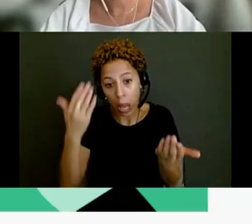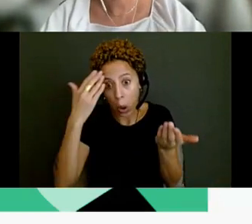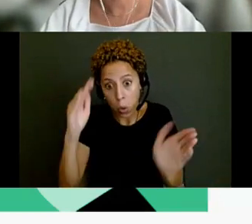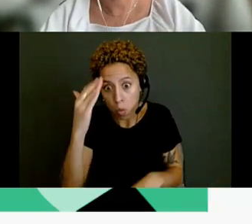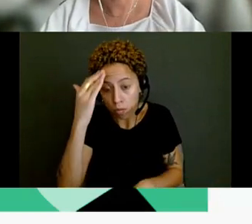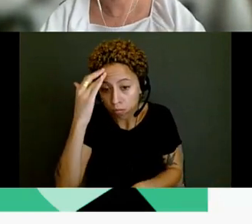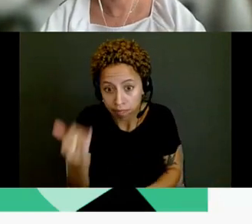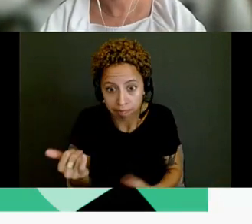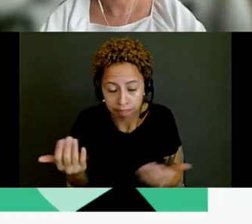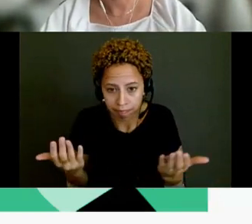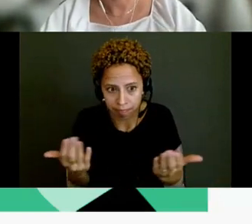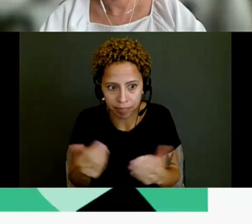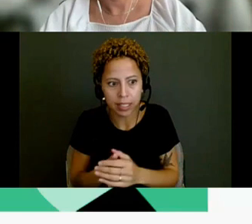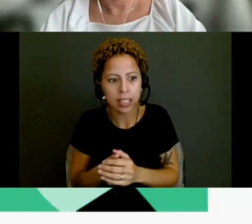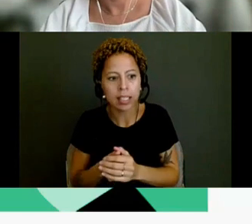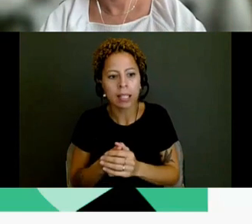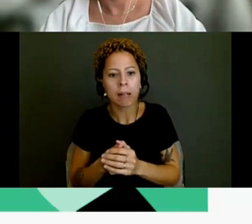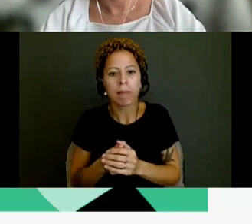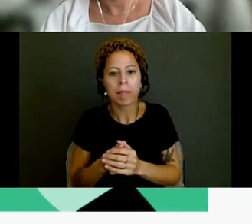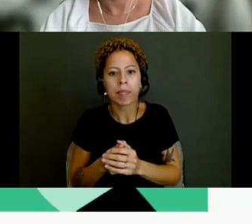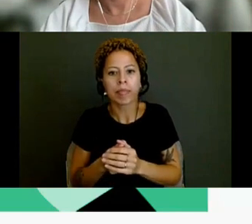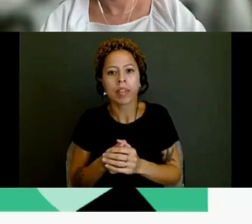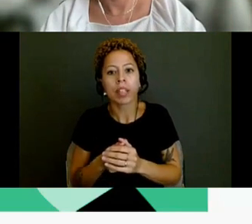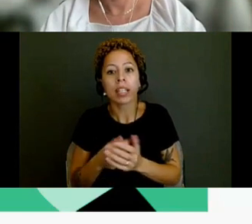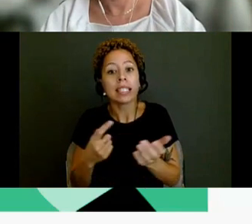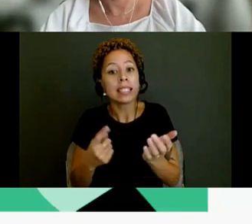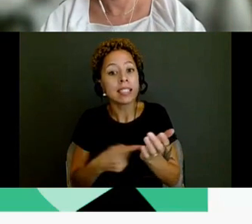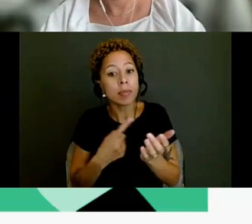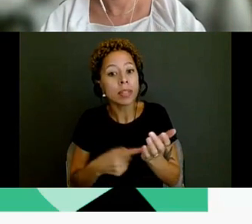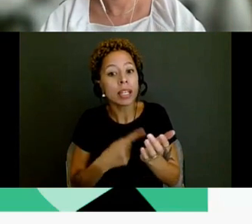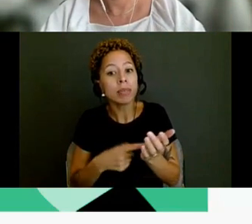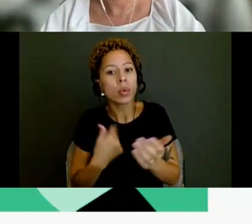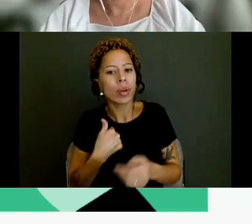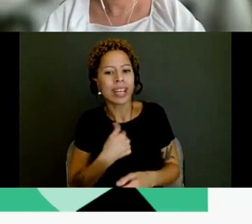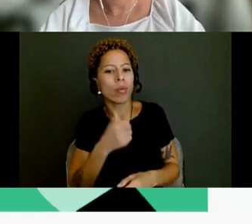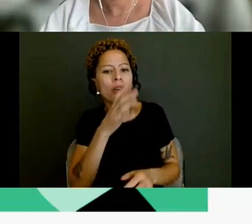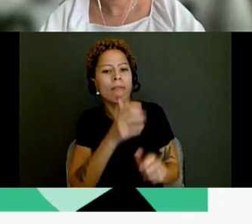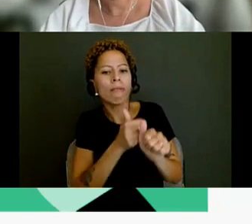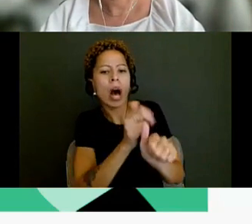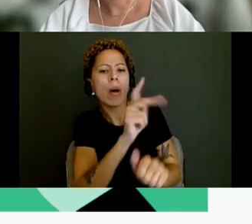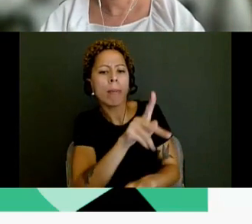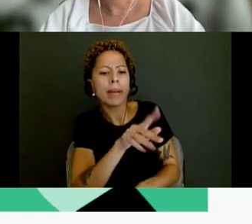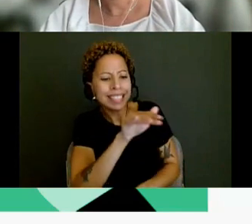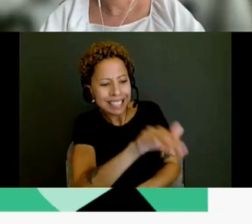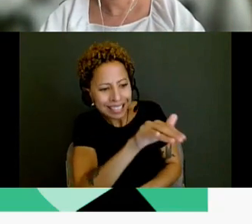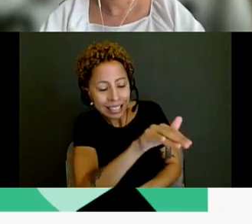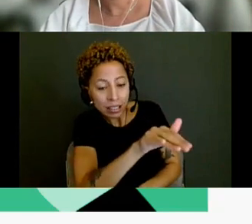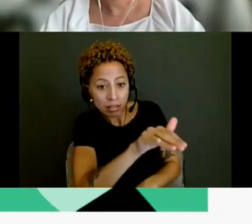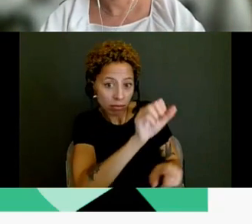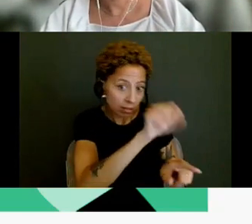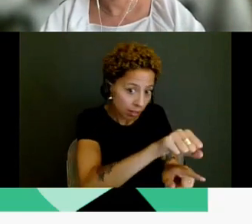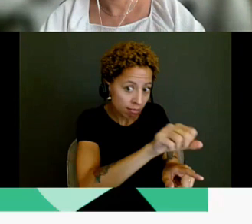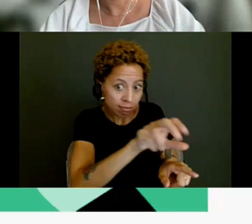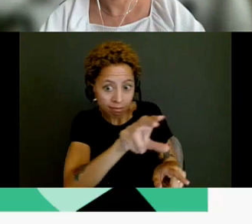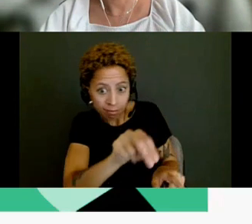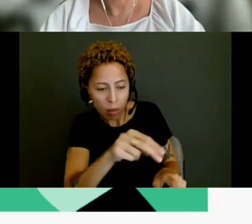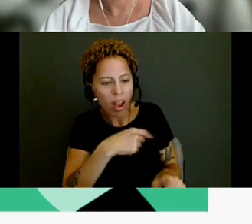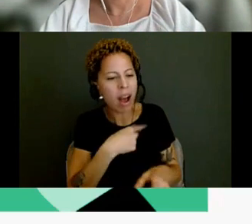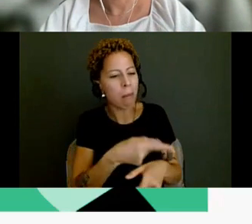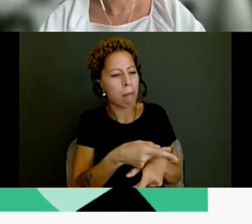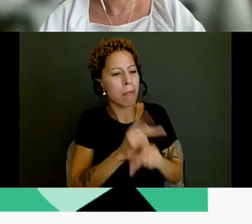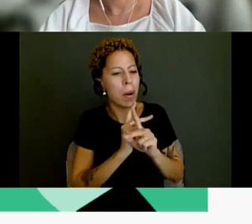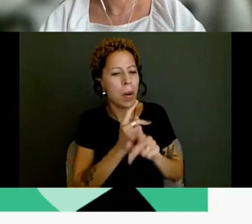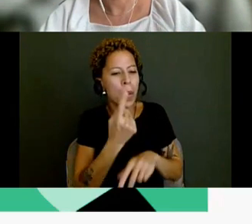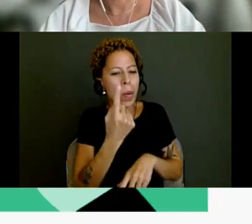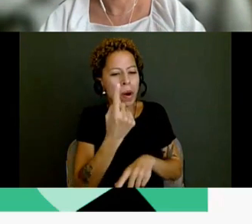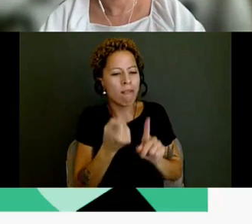sending a reminder, we'll follow up with the text asking for a response. So here's a sample that I borrowed from my local card dealer. This